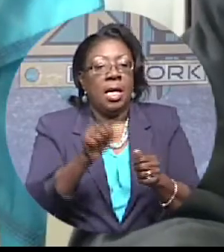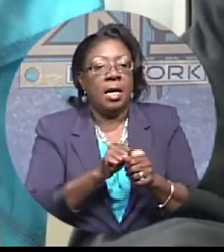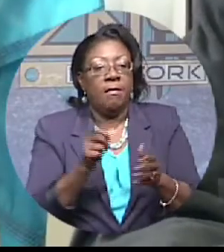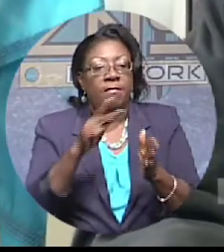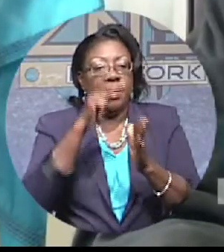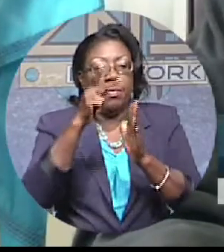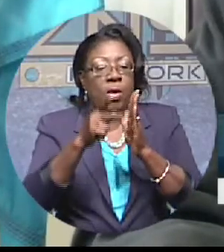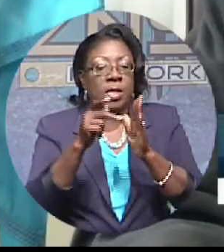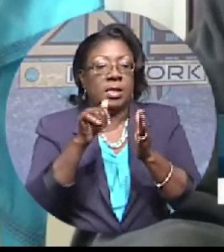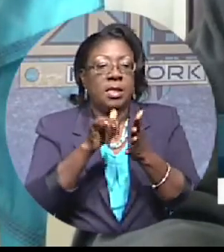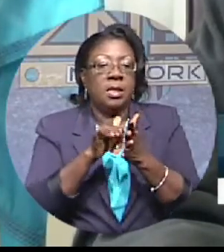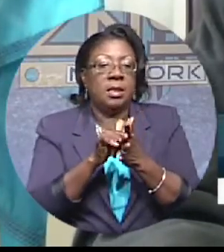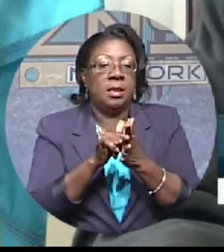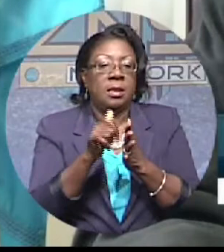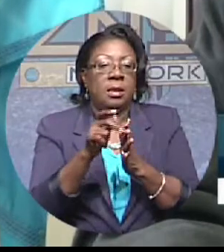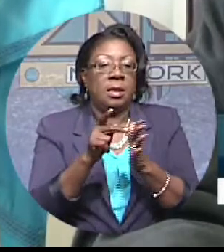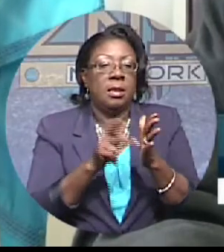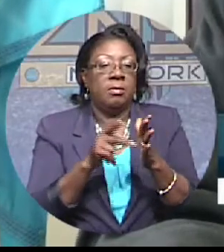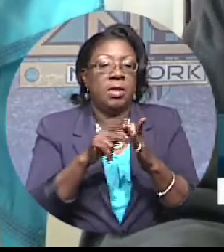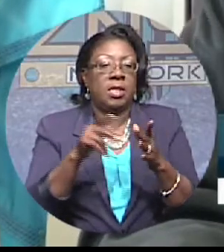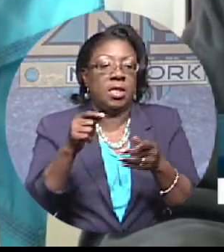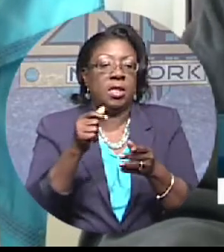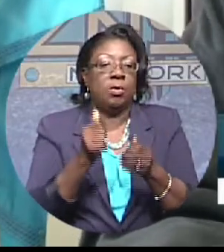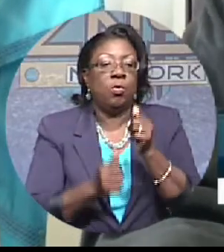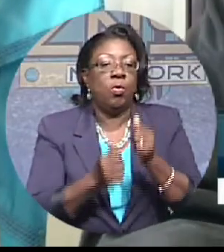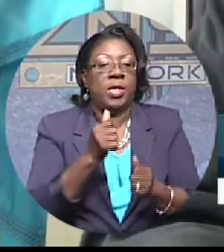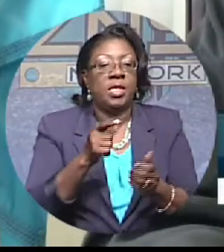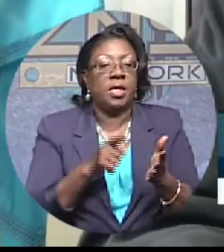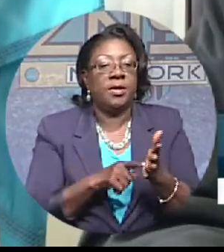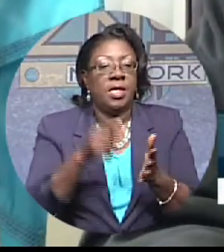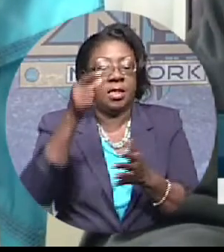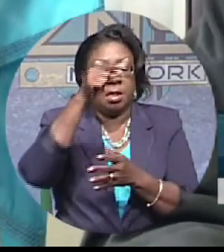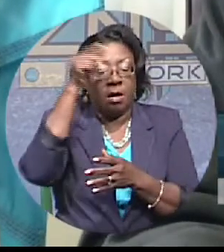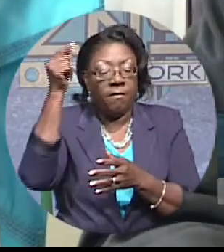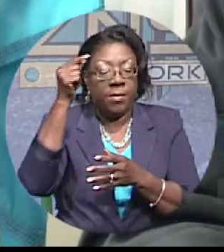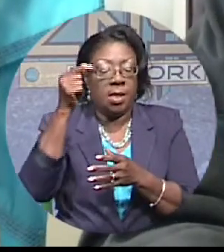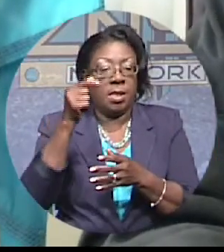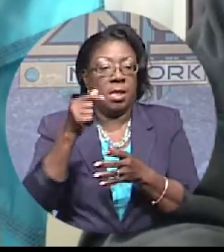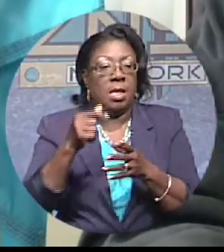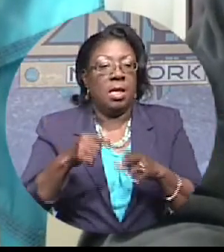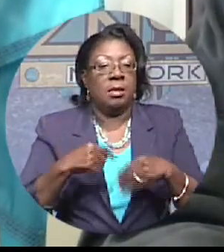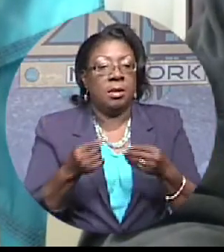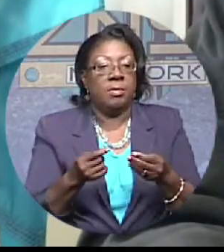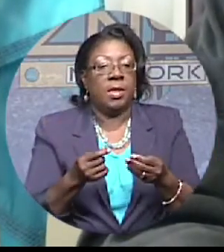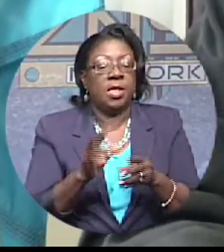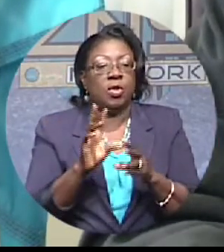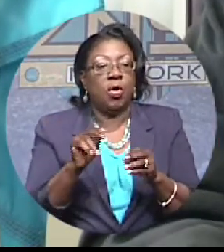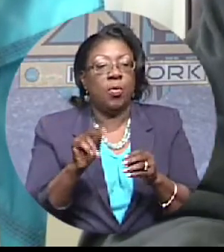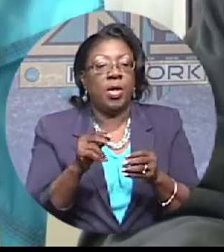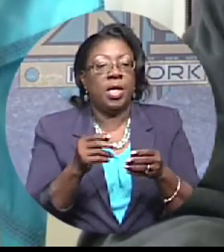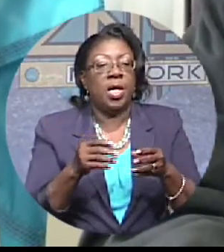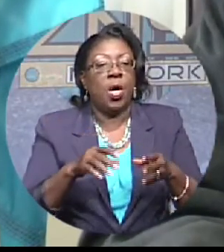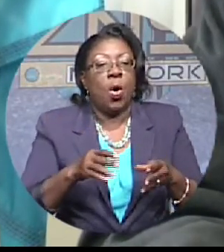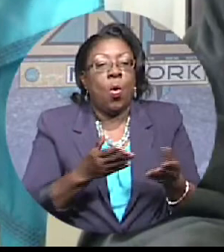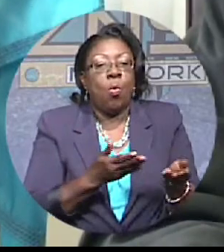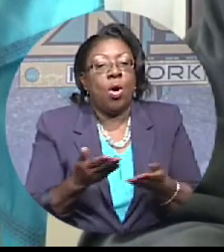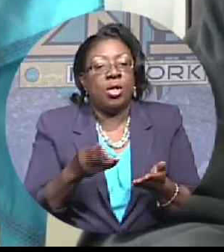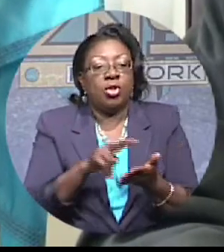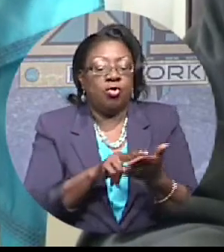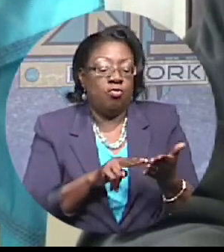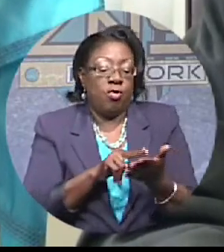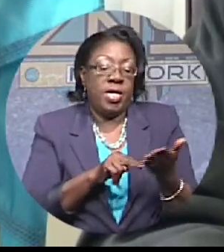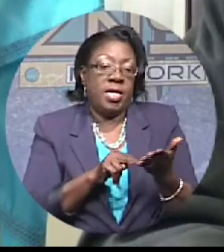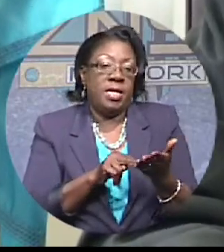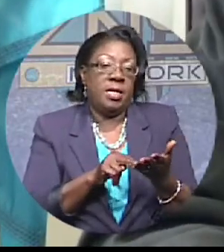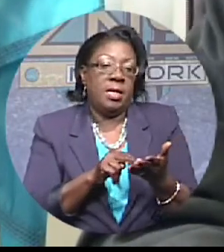policy which this administration advances, you have these howls of protest because nobody bothers to read or to actually figure